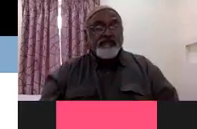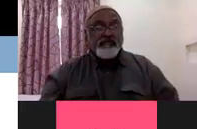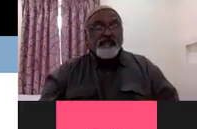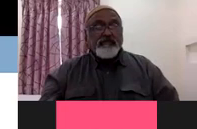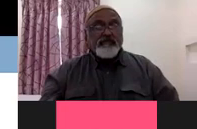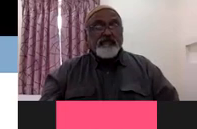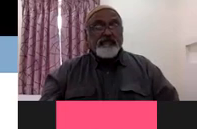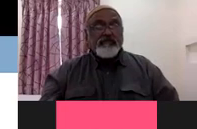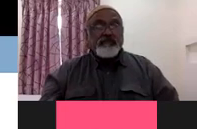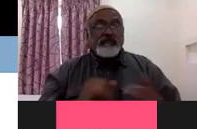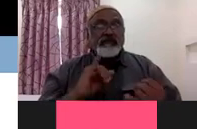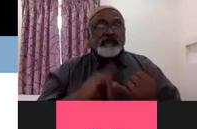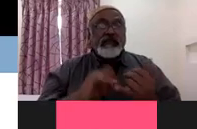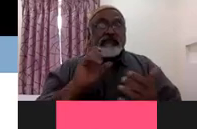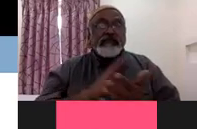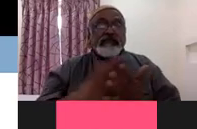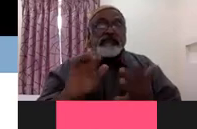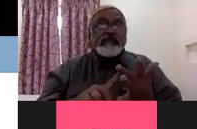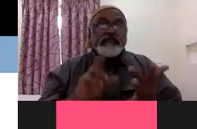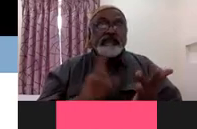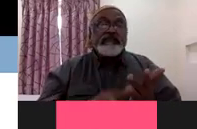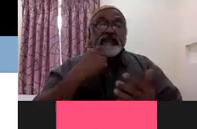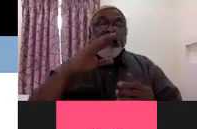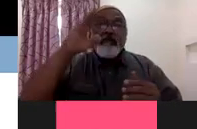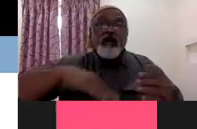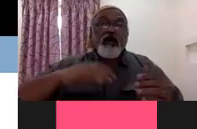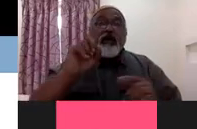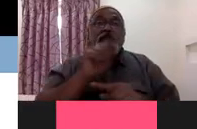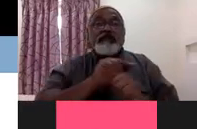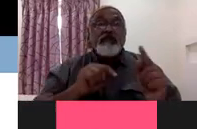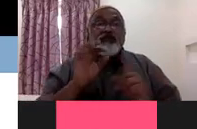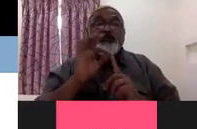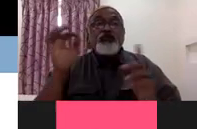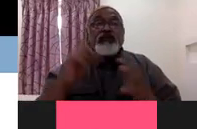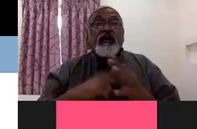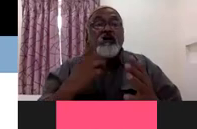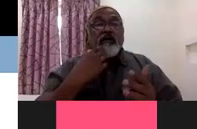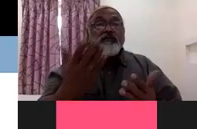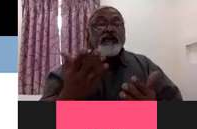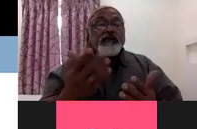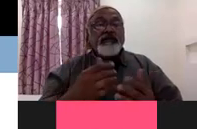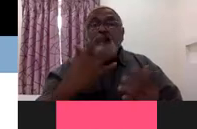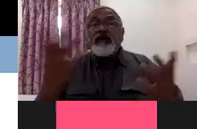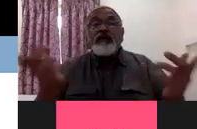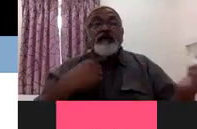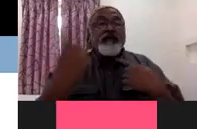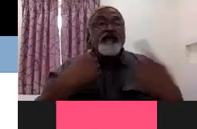Sachin has come up with 5%, 4%, less than 1%, Pooja says. I would like to see some more